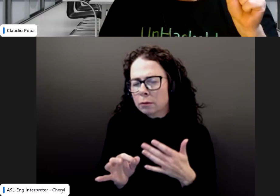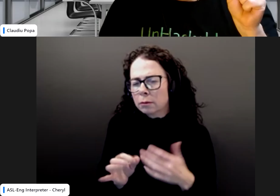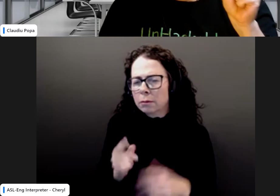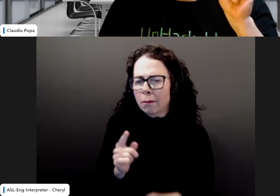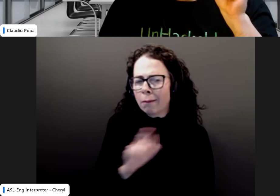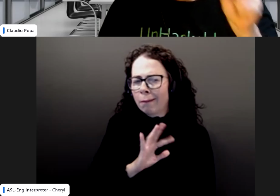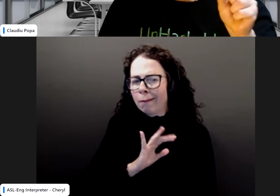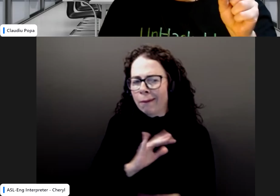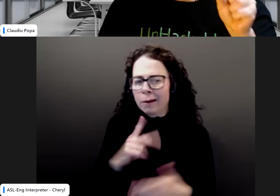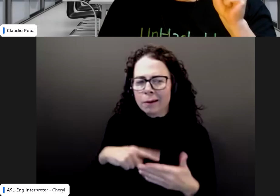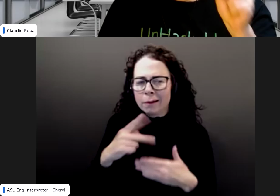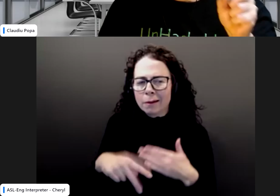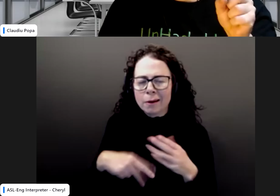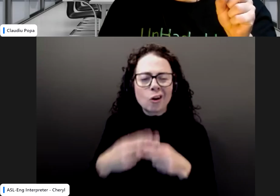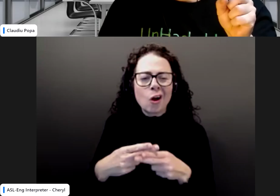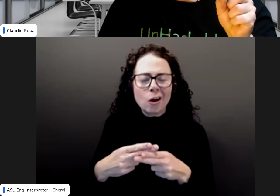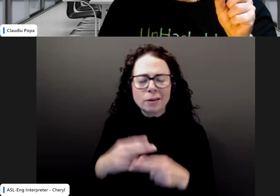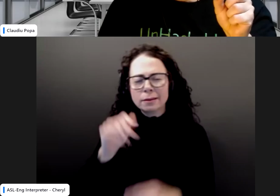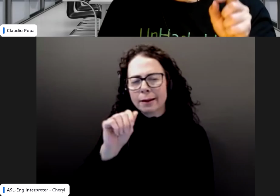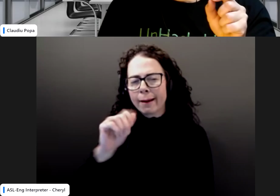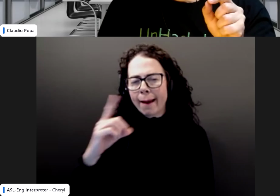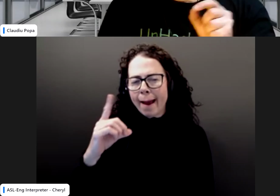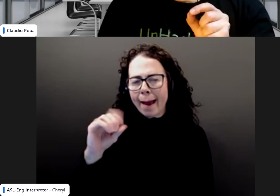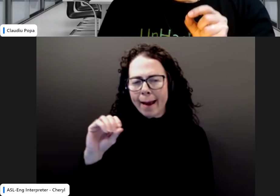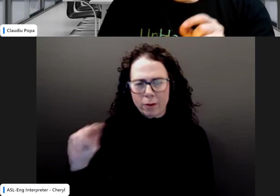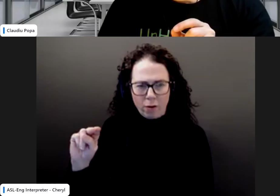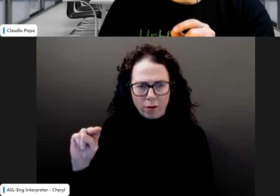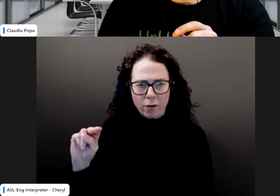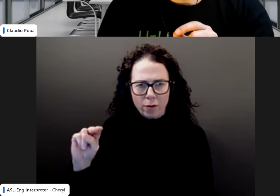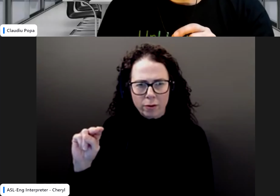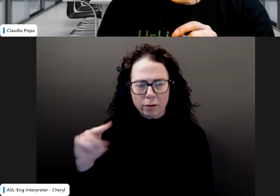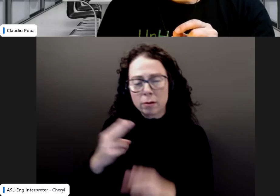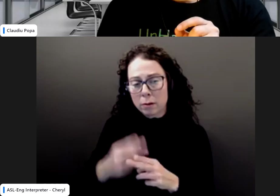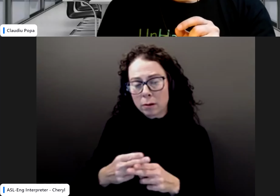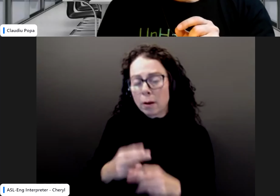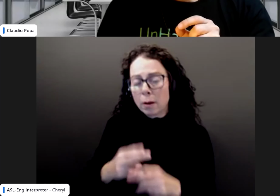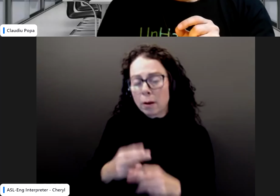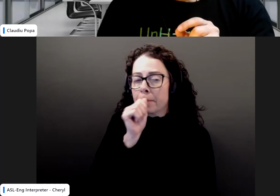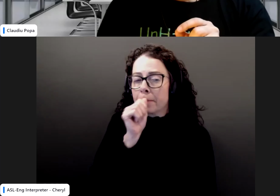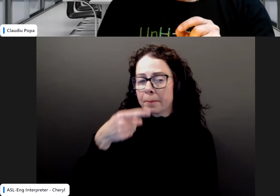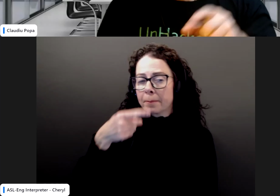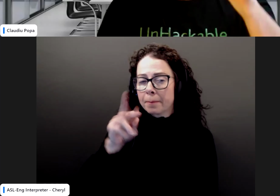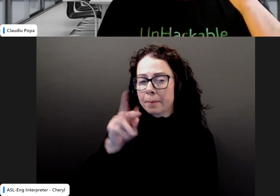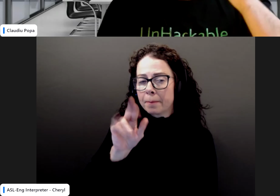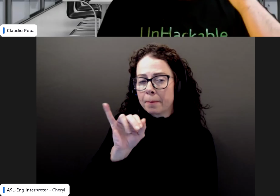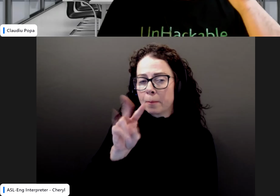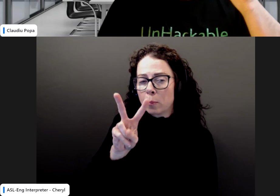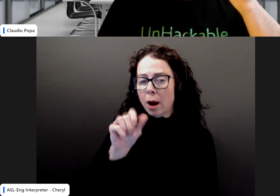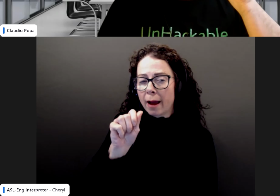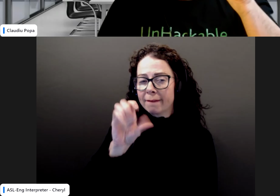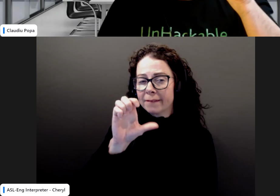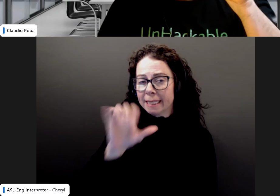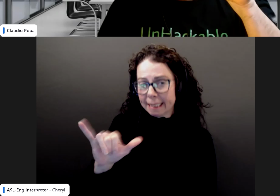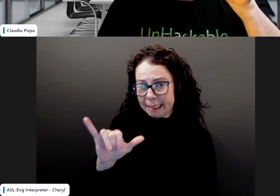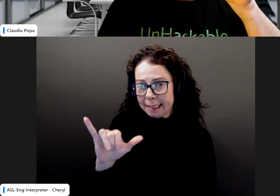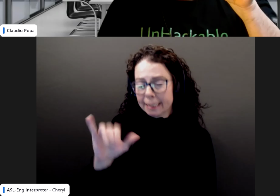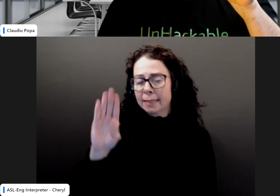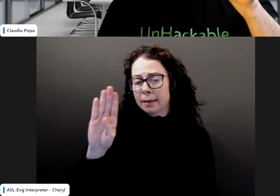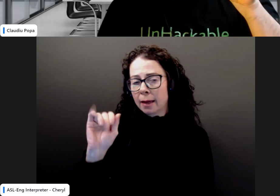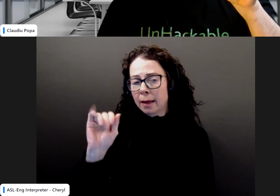program called an add-on to your browser, and that's called Privacy Badger. And Privacy Badger is exactly a little picture of a